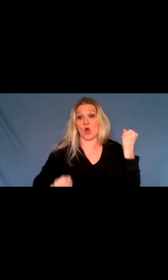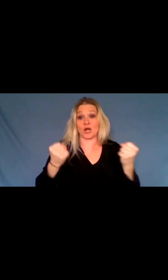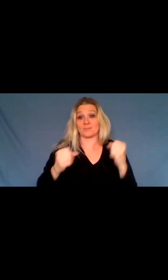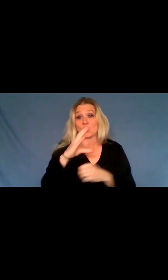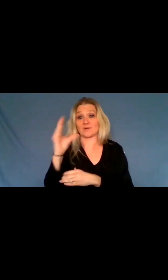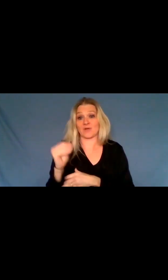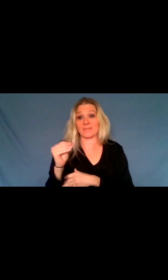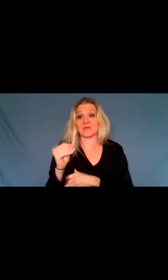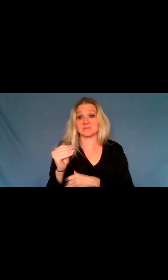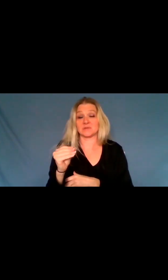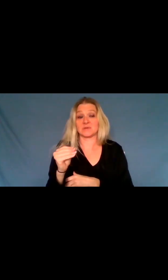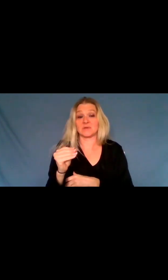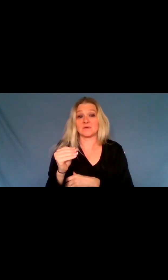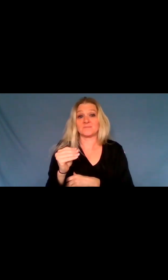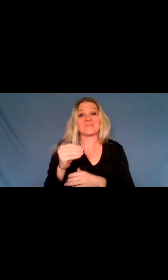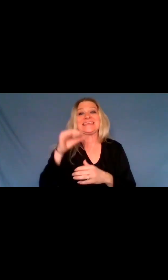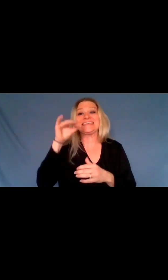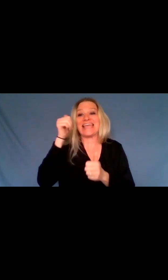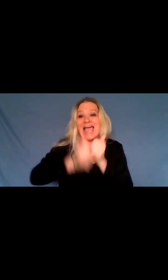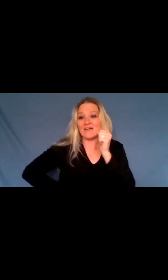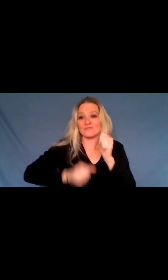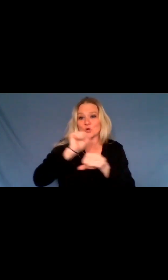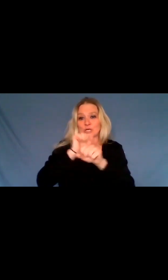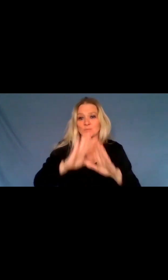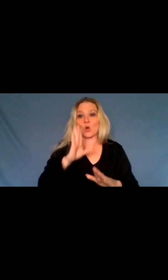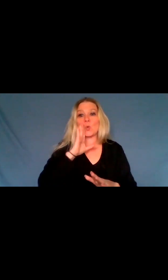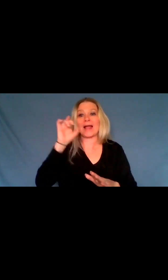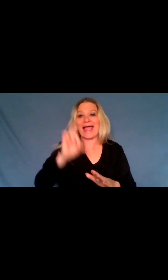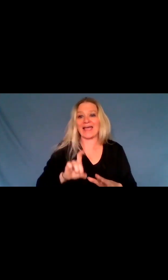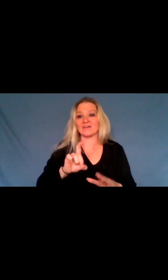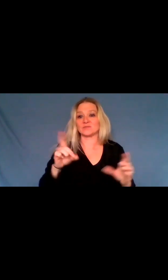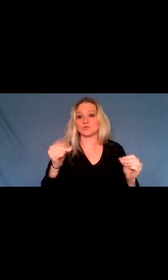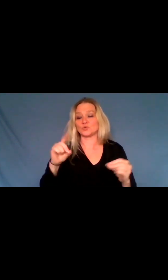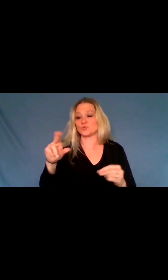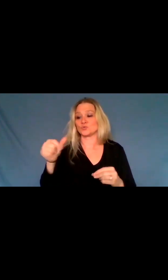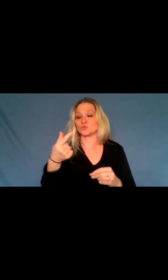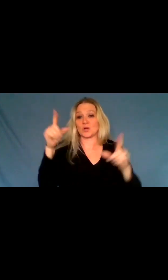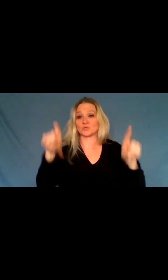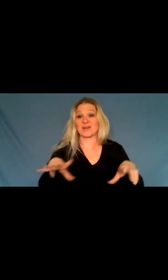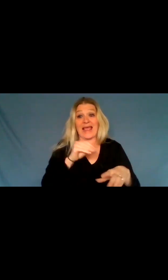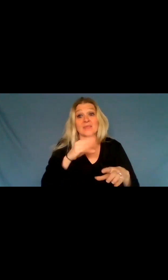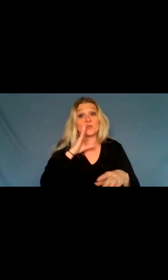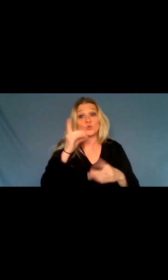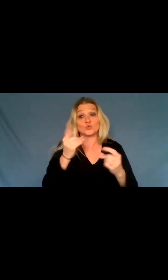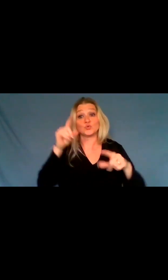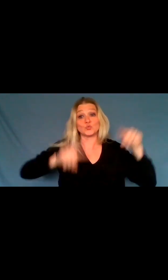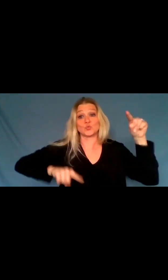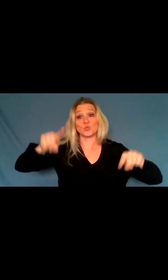particular, that each and every one of our employees have drug screening, and they do random screening too on a regular basis.